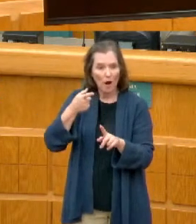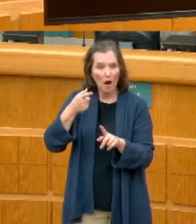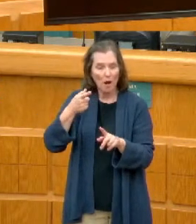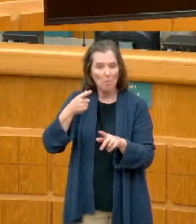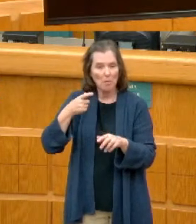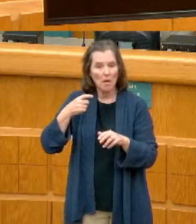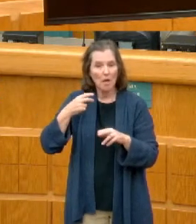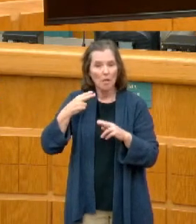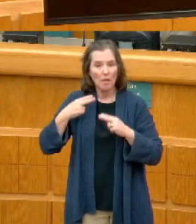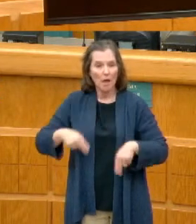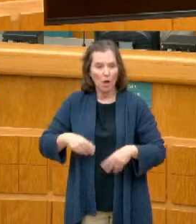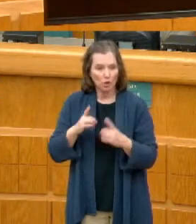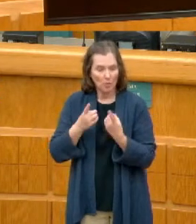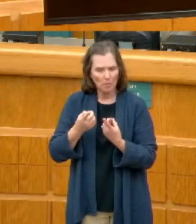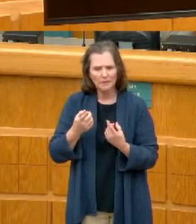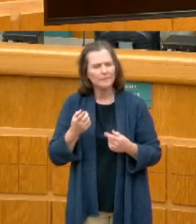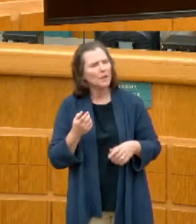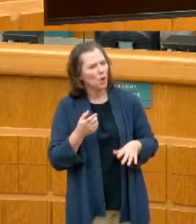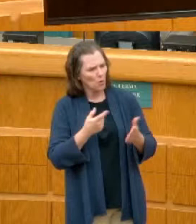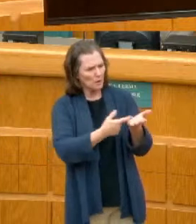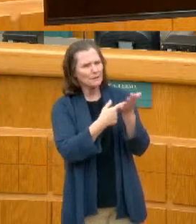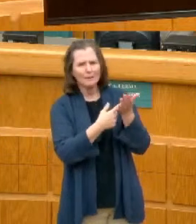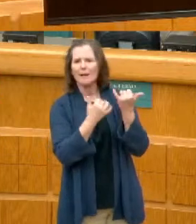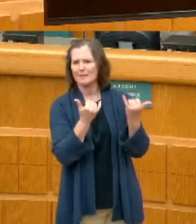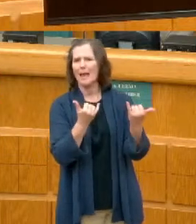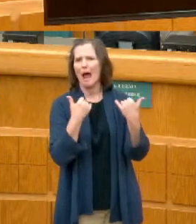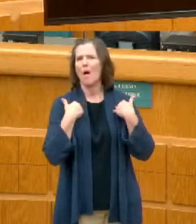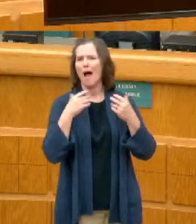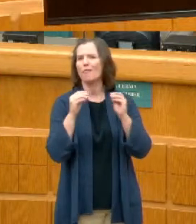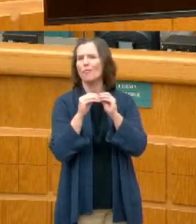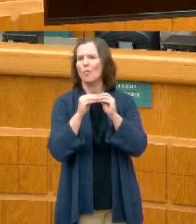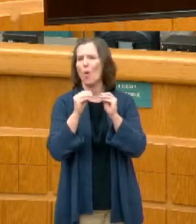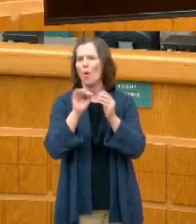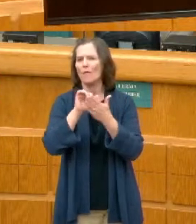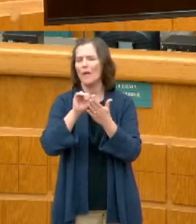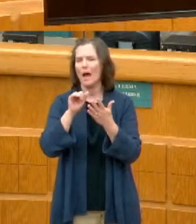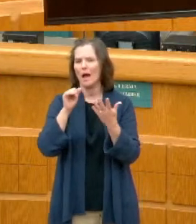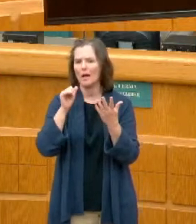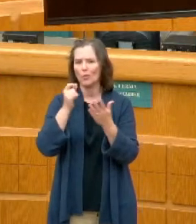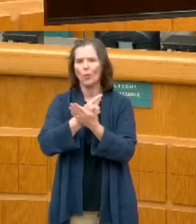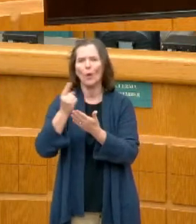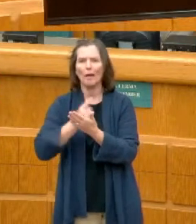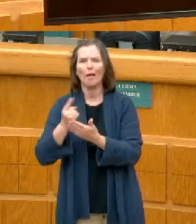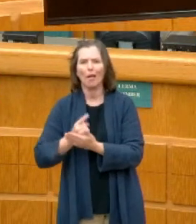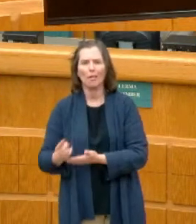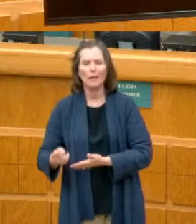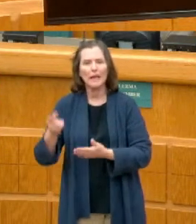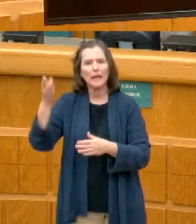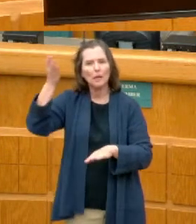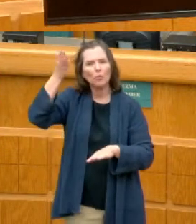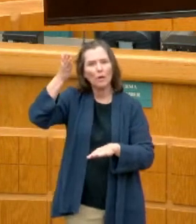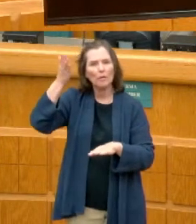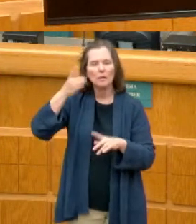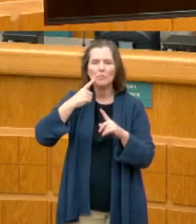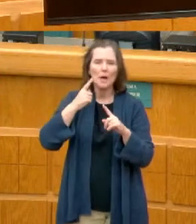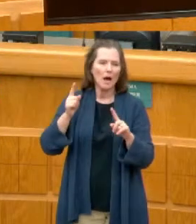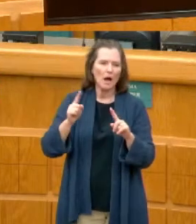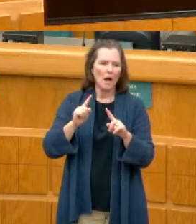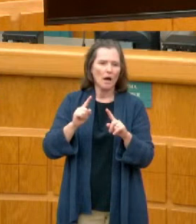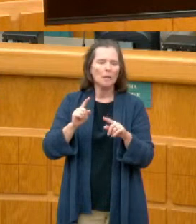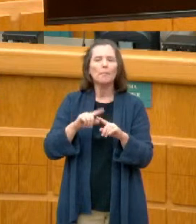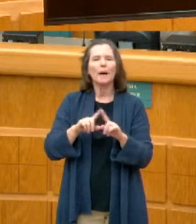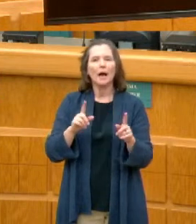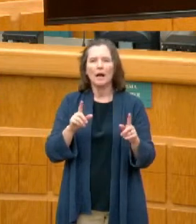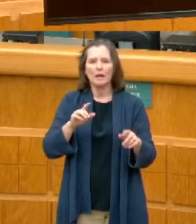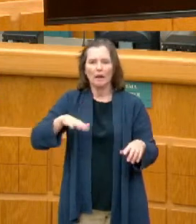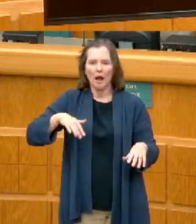these briefings, but I don't have that information right now to give to you. And lastly, it seems